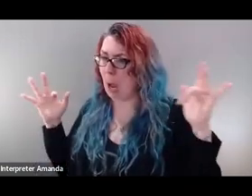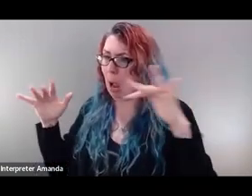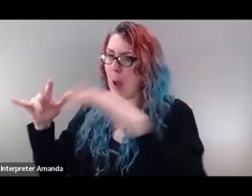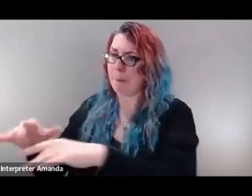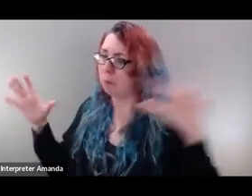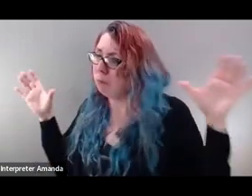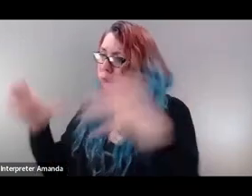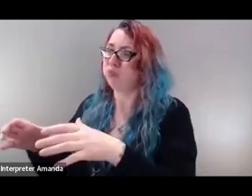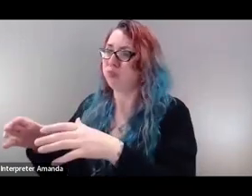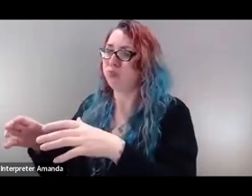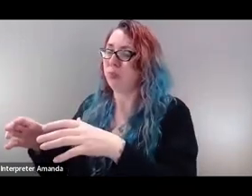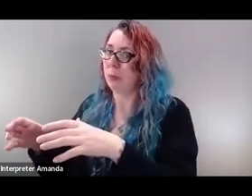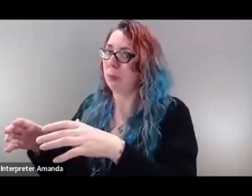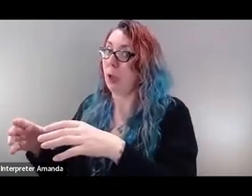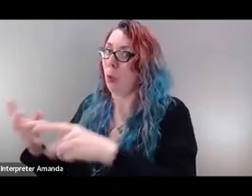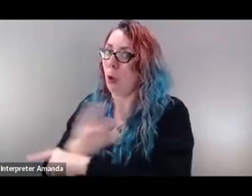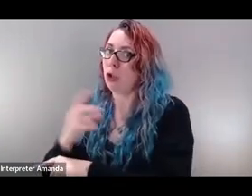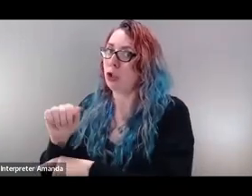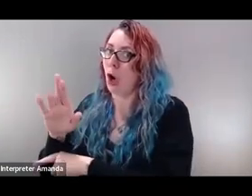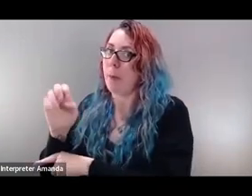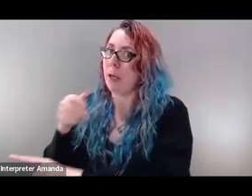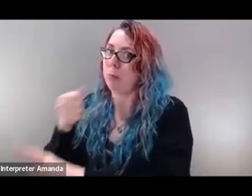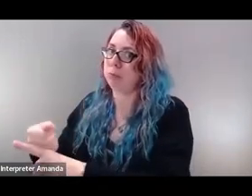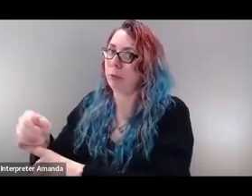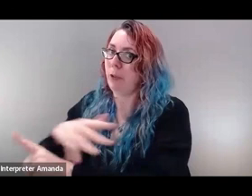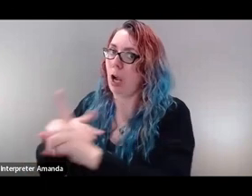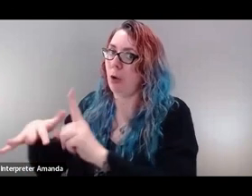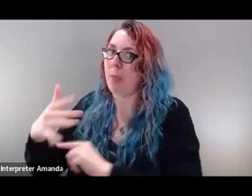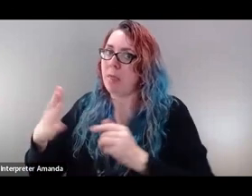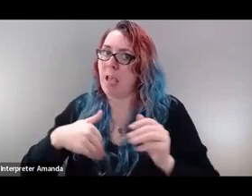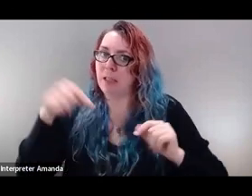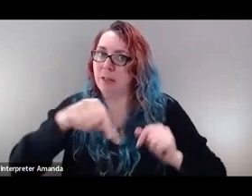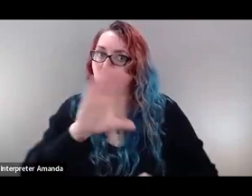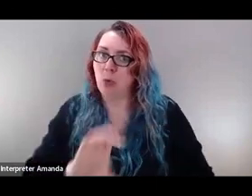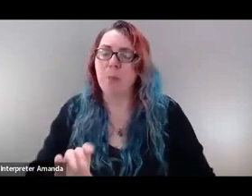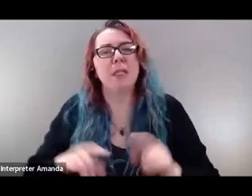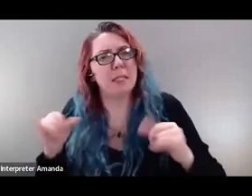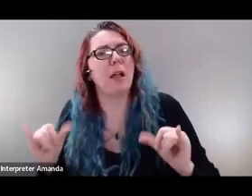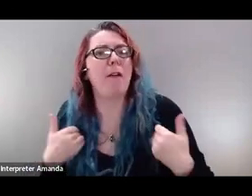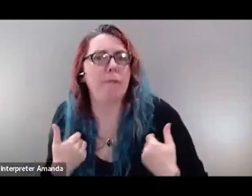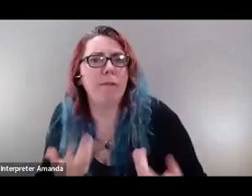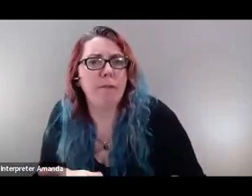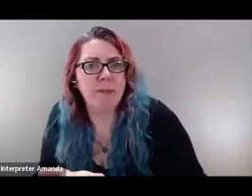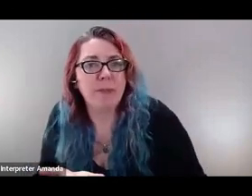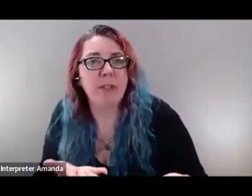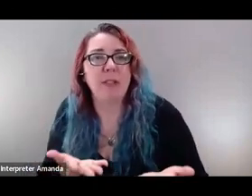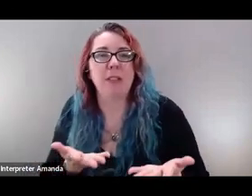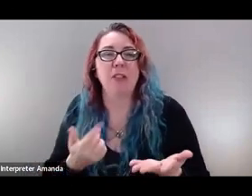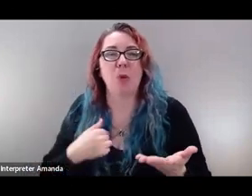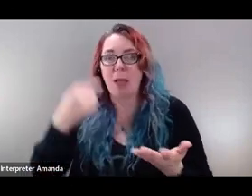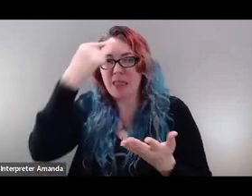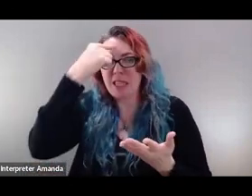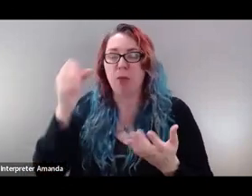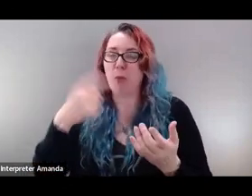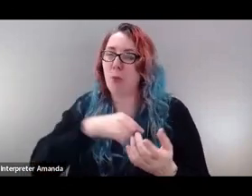that. But, you know, thinking about ways and strategies of incorporating all of that into the work we're doing, working with green servers, working